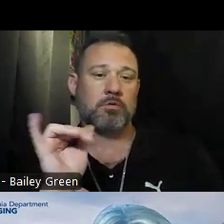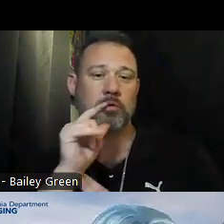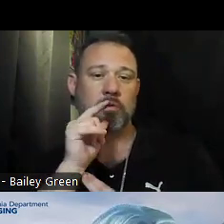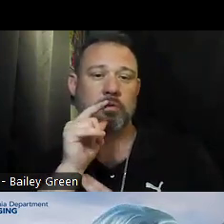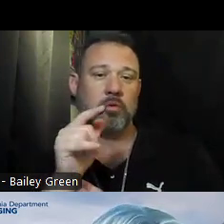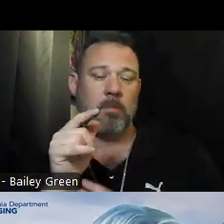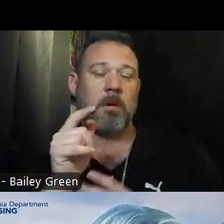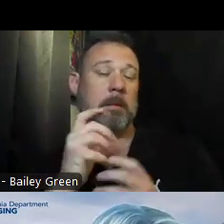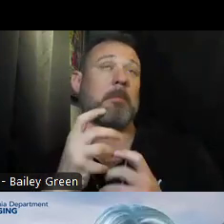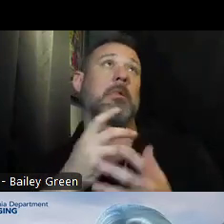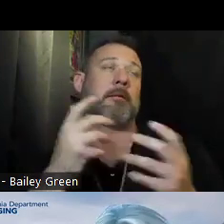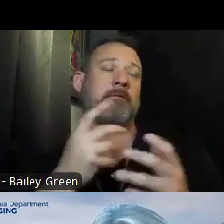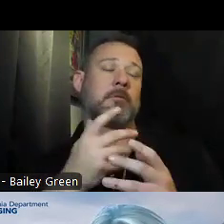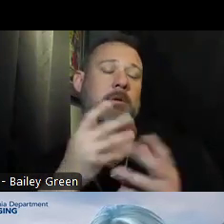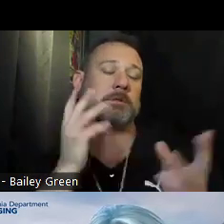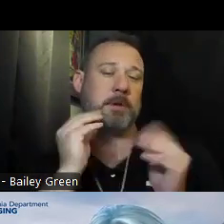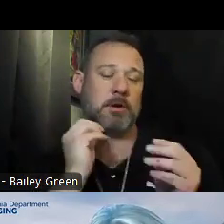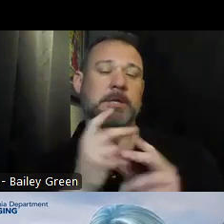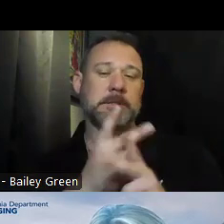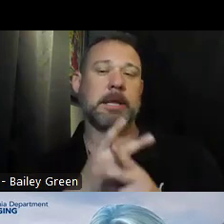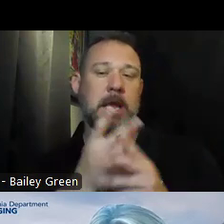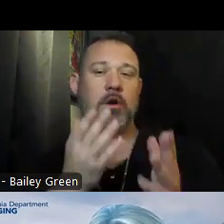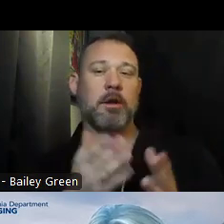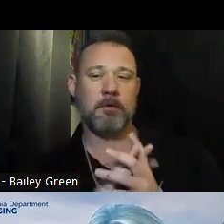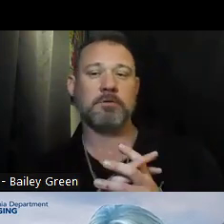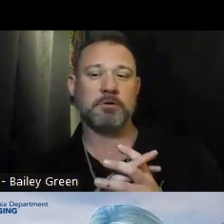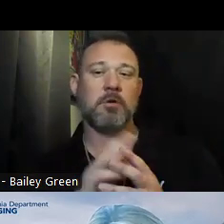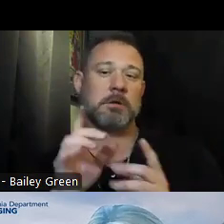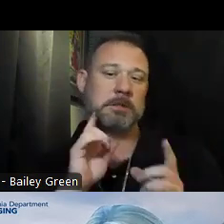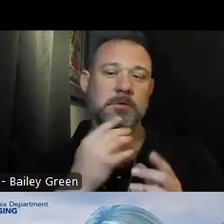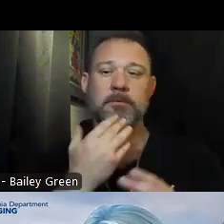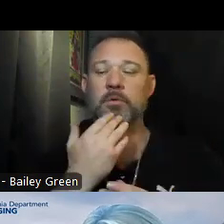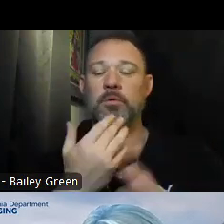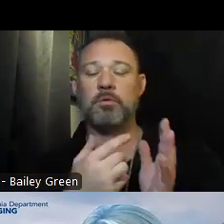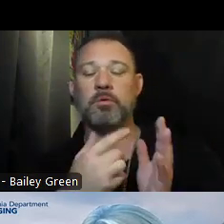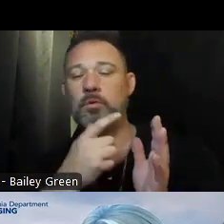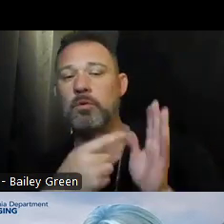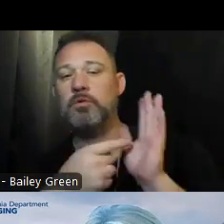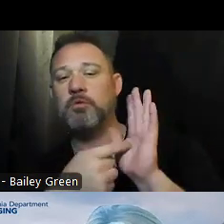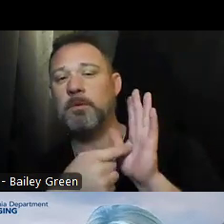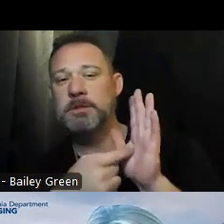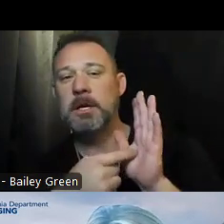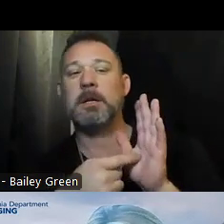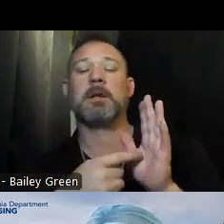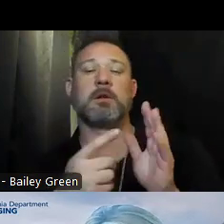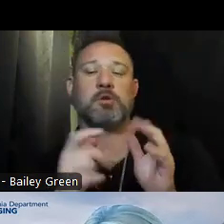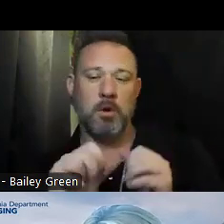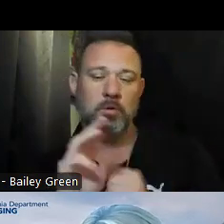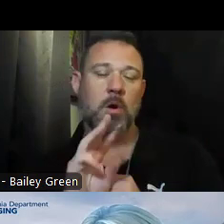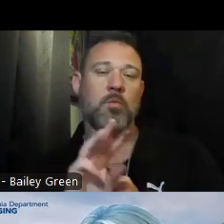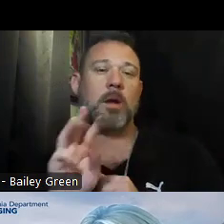tremendous experience as caregivers. So this gives you a little sense of who is represented. And again, you can go to our